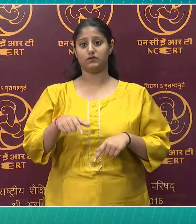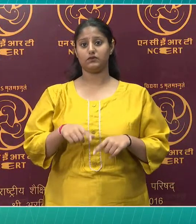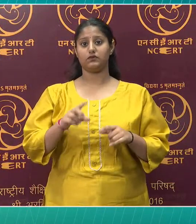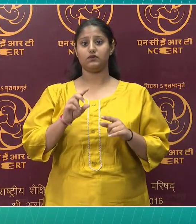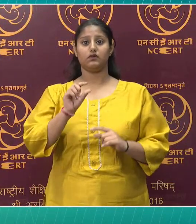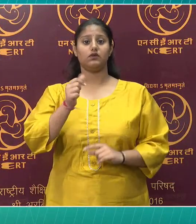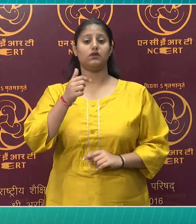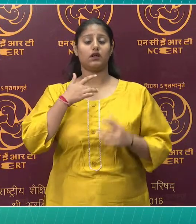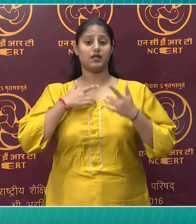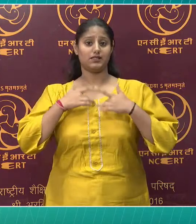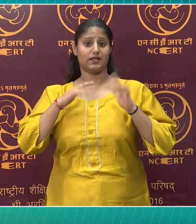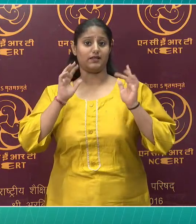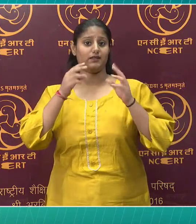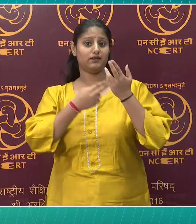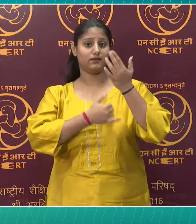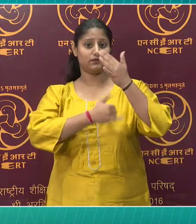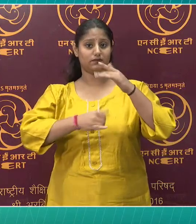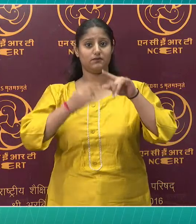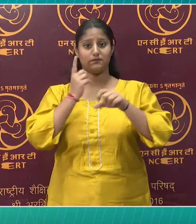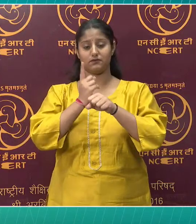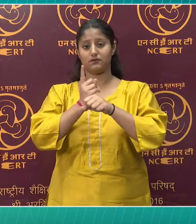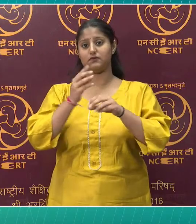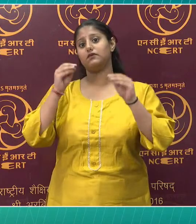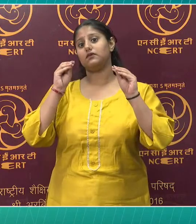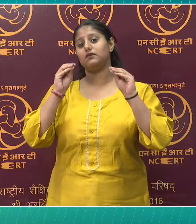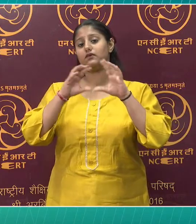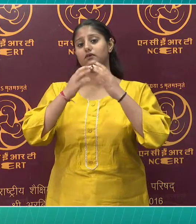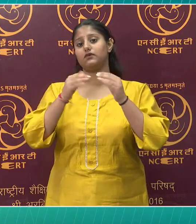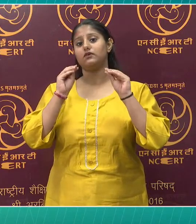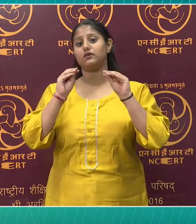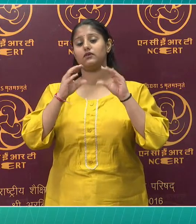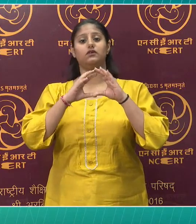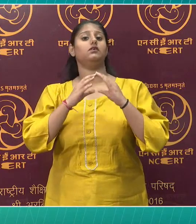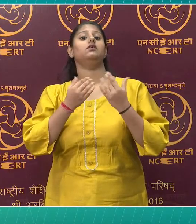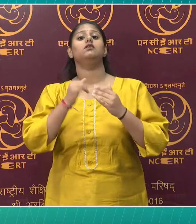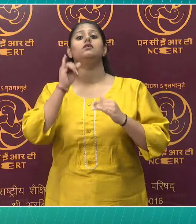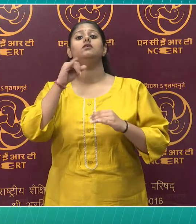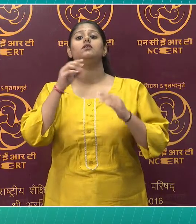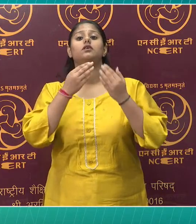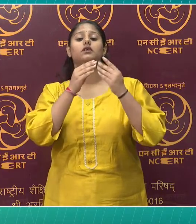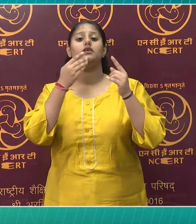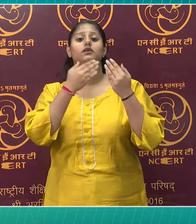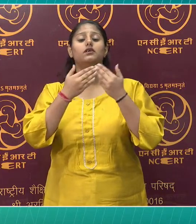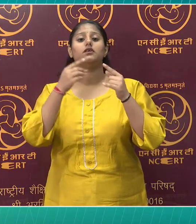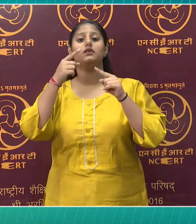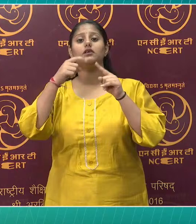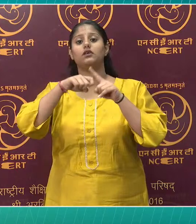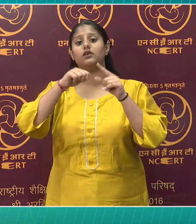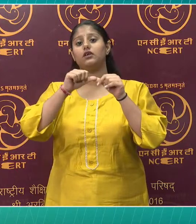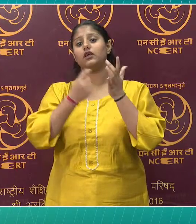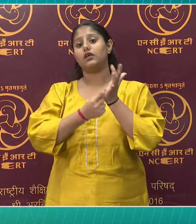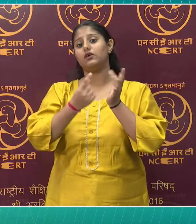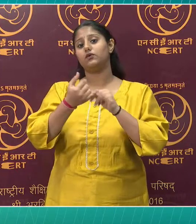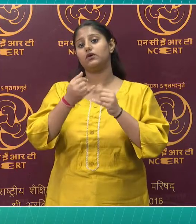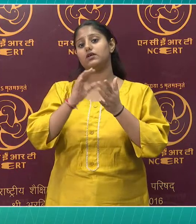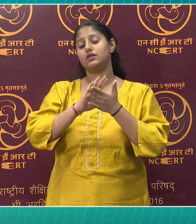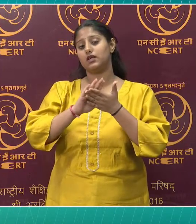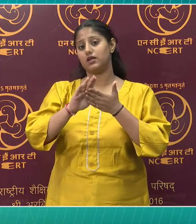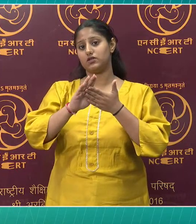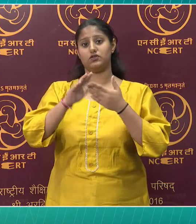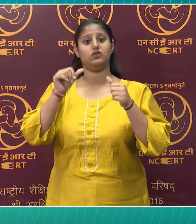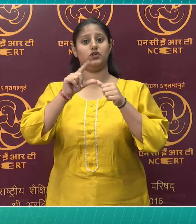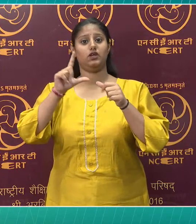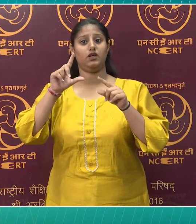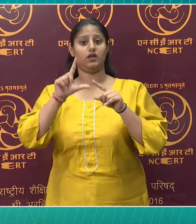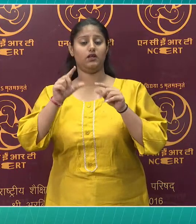another exciting session about the textbook Kaushal Bodh for Class 6, which is for vocational education, which